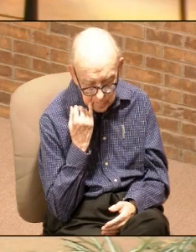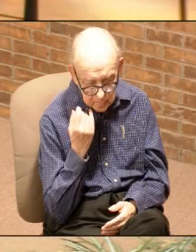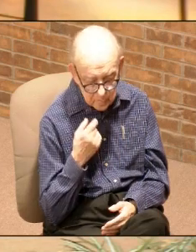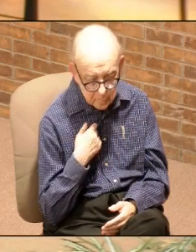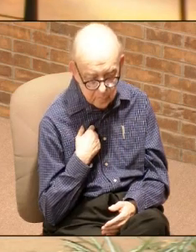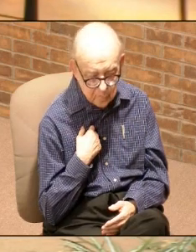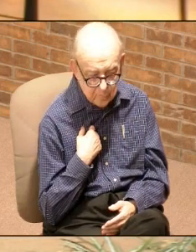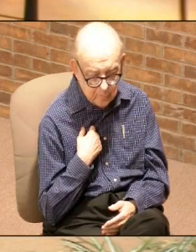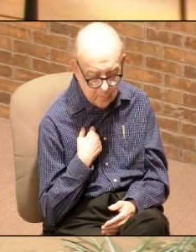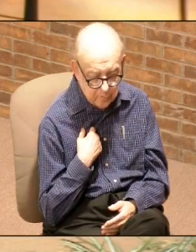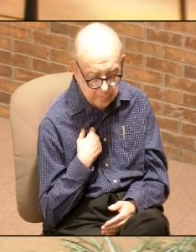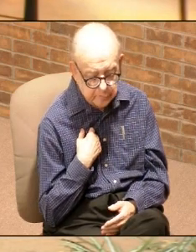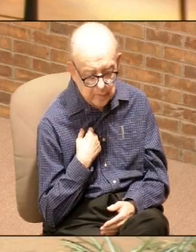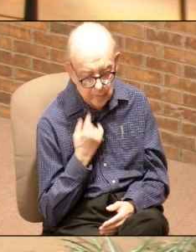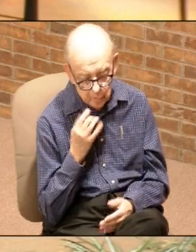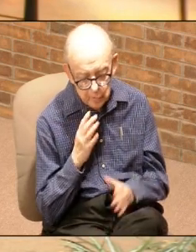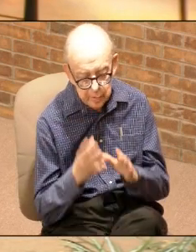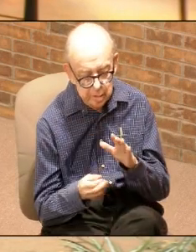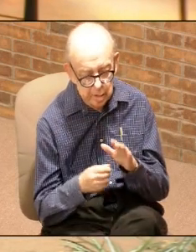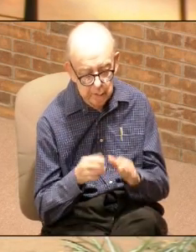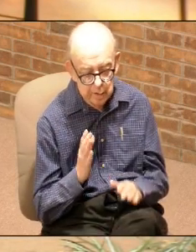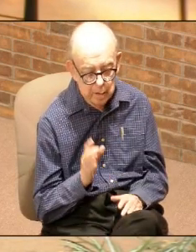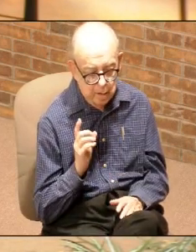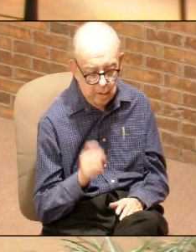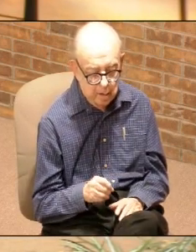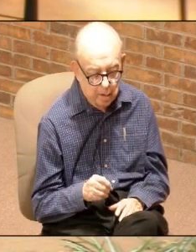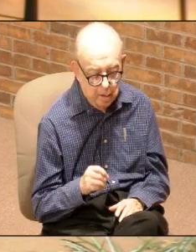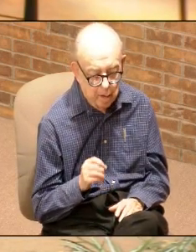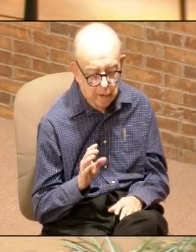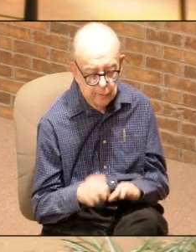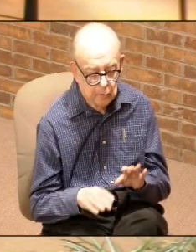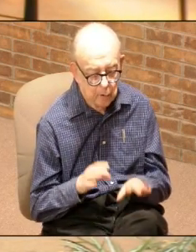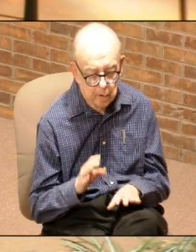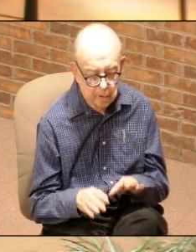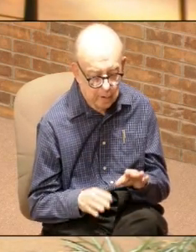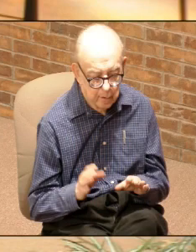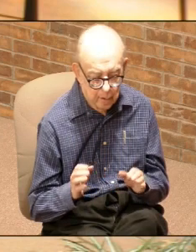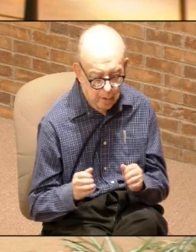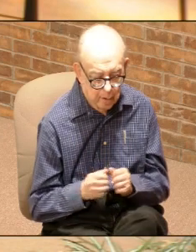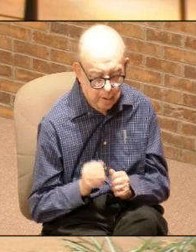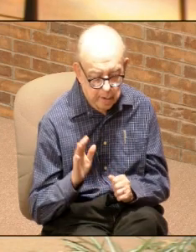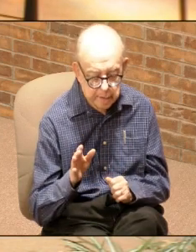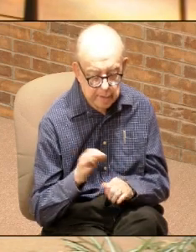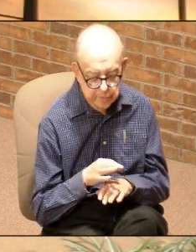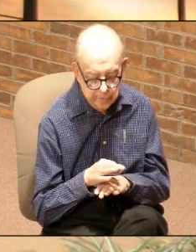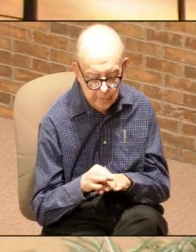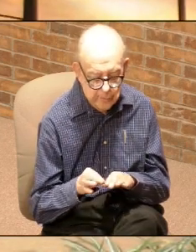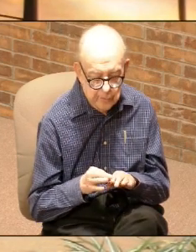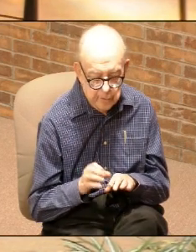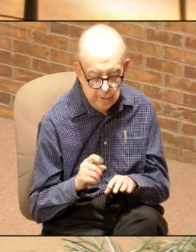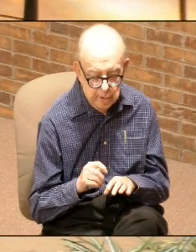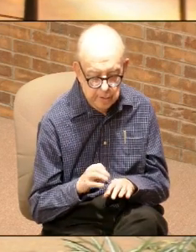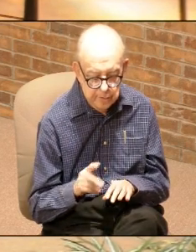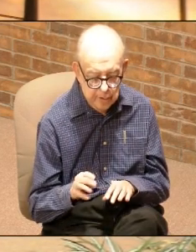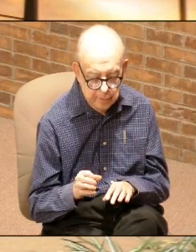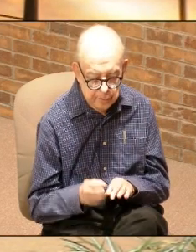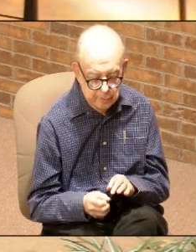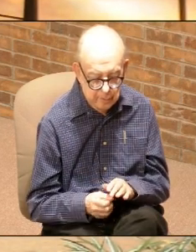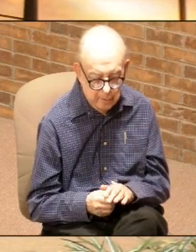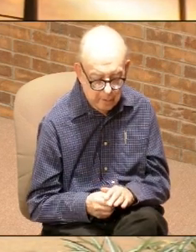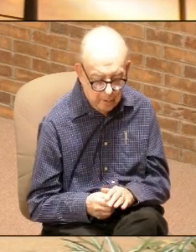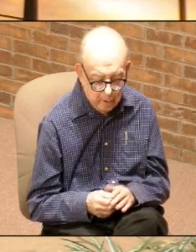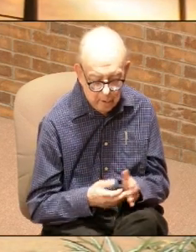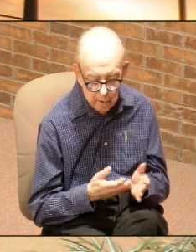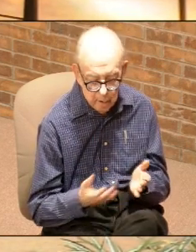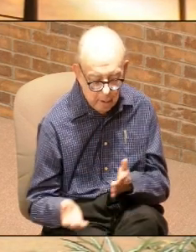I'm going to be an imitator of God, I'm going to walk in his footsteps. And